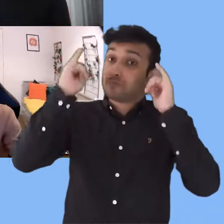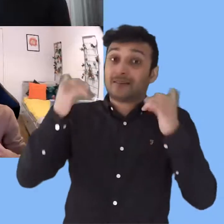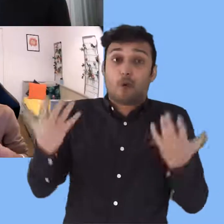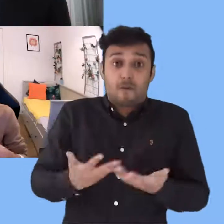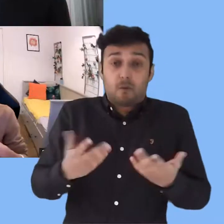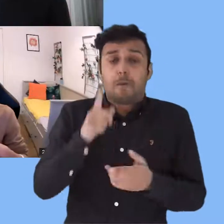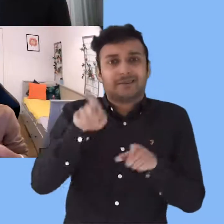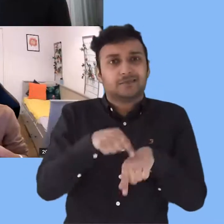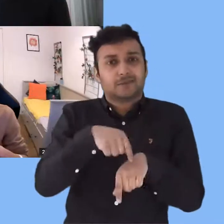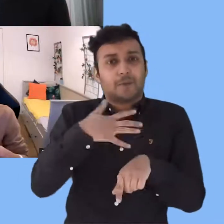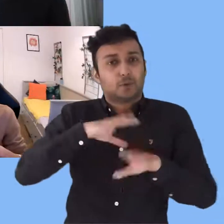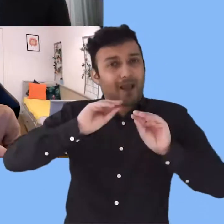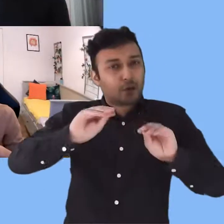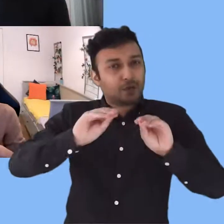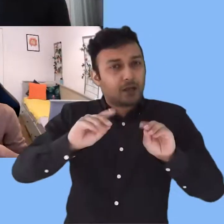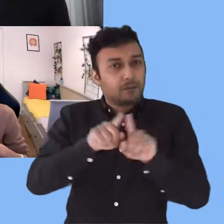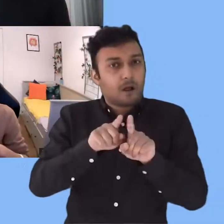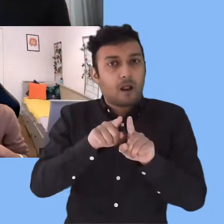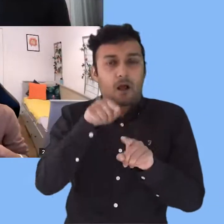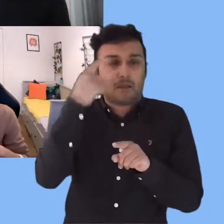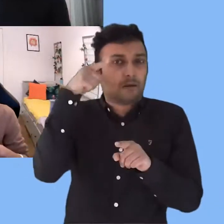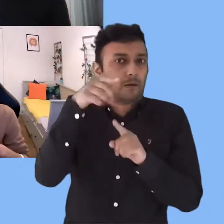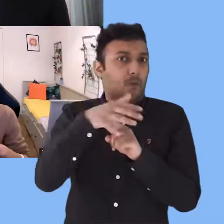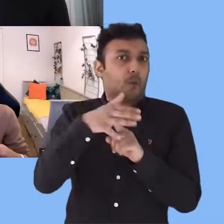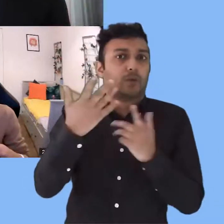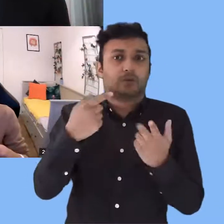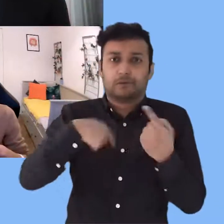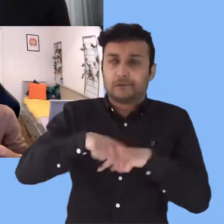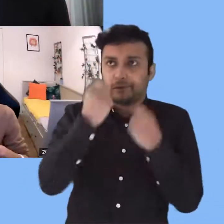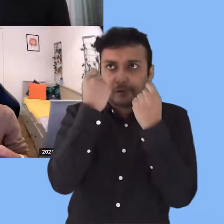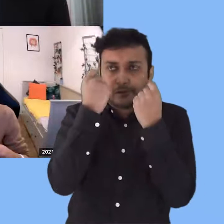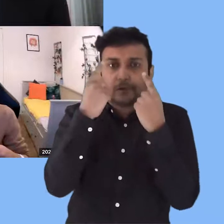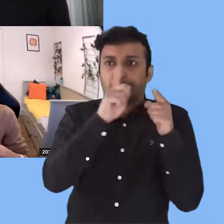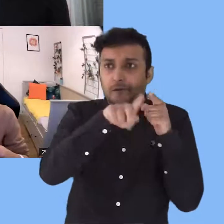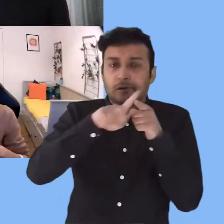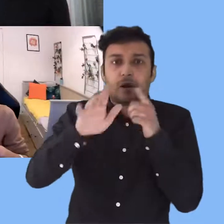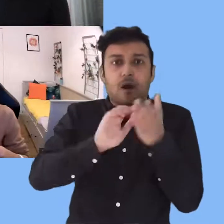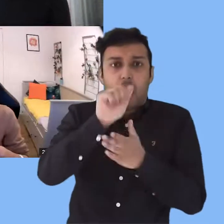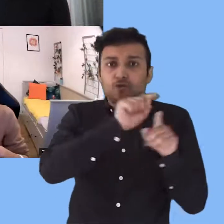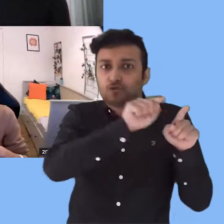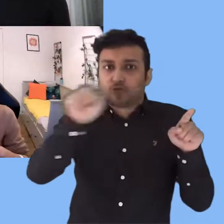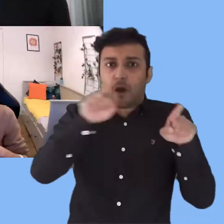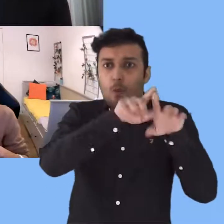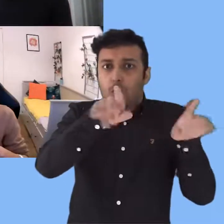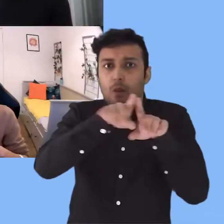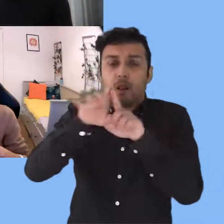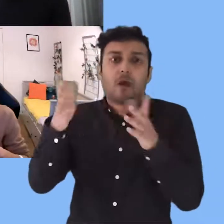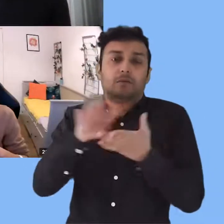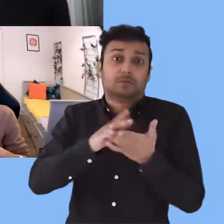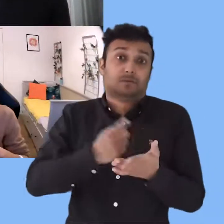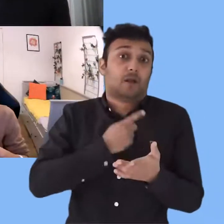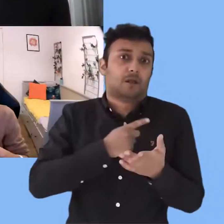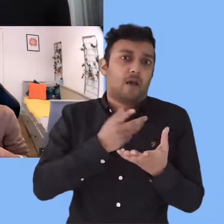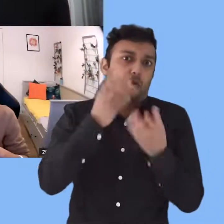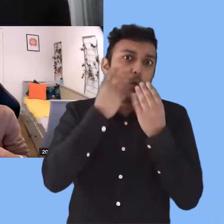the cultures that we're working with. So I've learned a lot, certainly. I think that's really testimony, isn't it, to say, if we're at